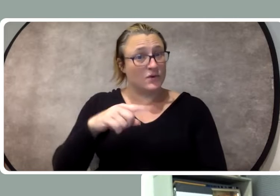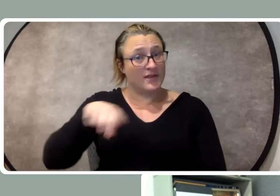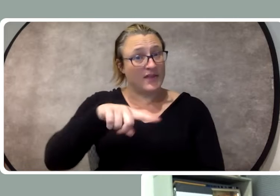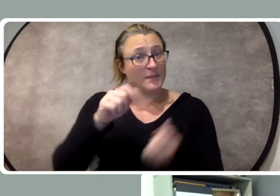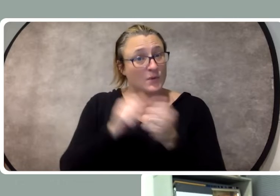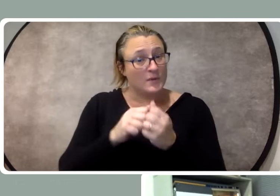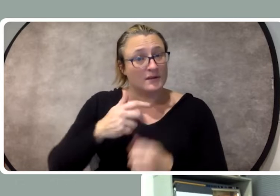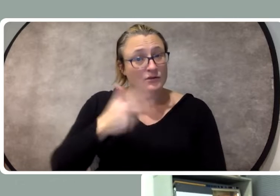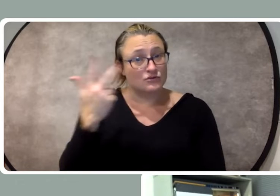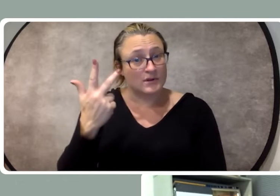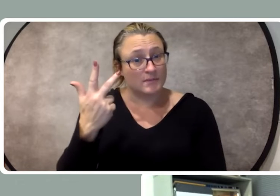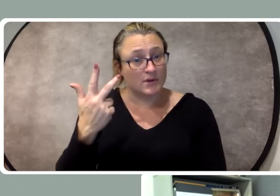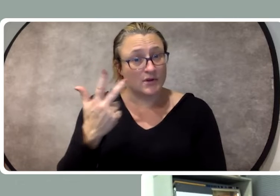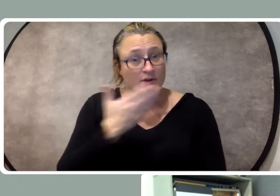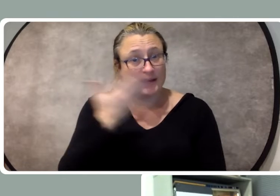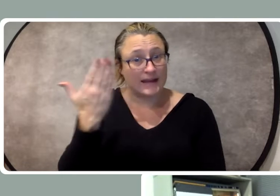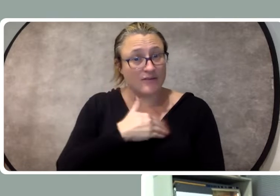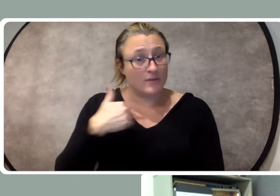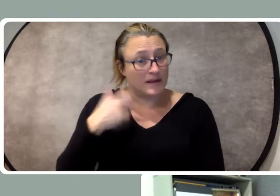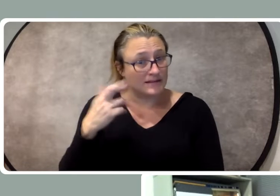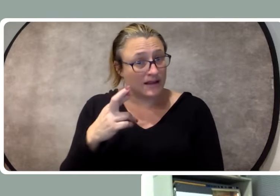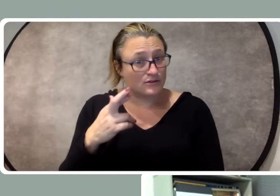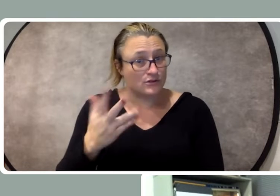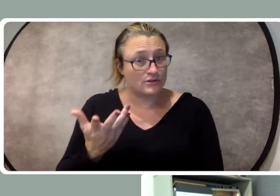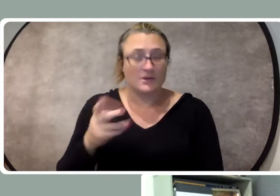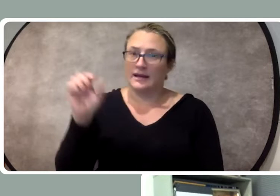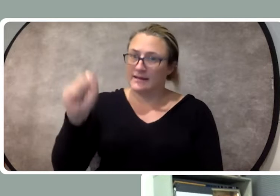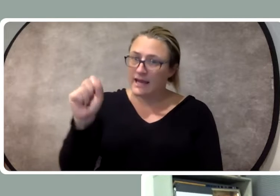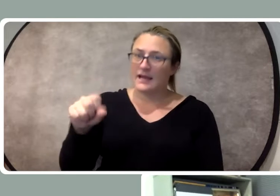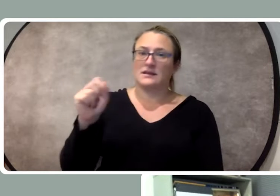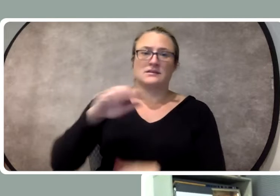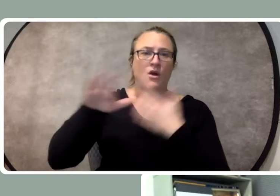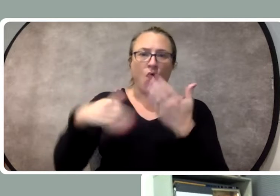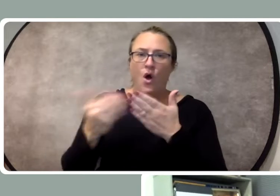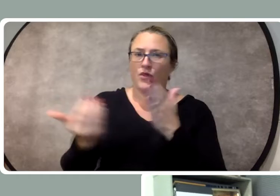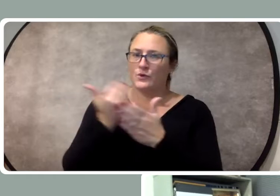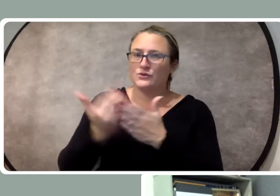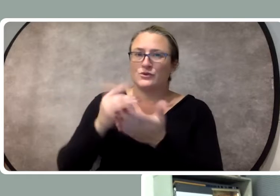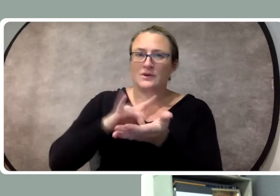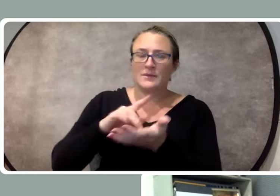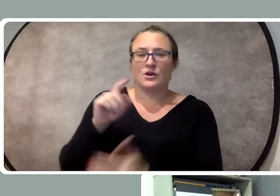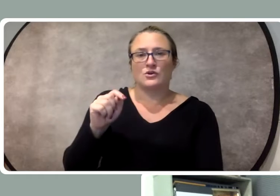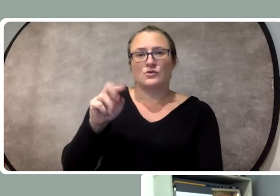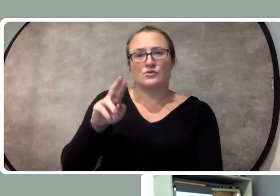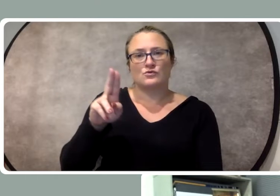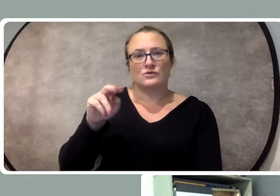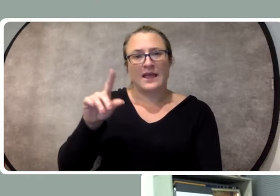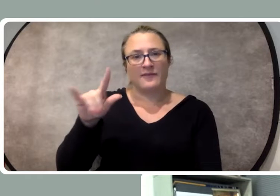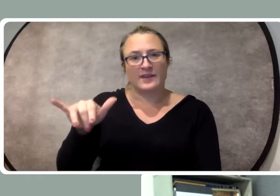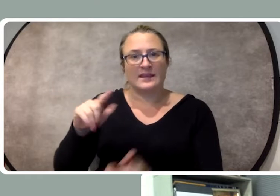so all these newer medications that I have mentioned, so Trodelvy,